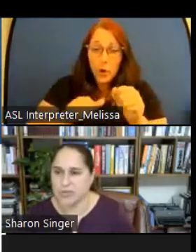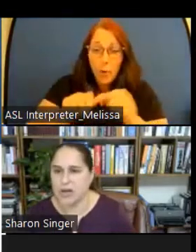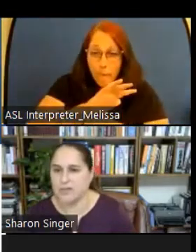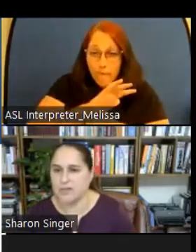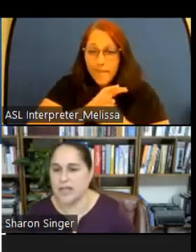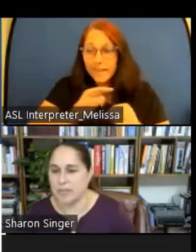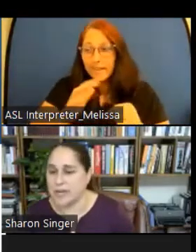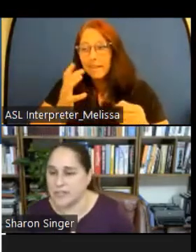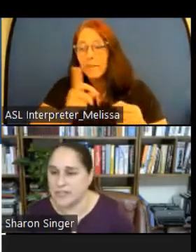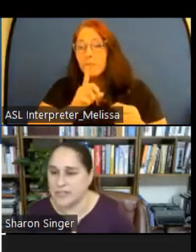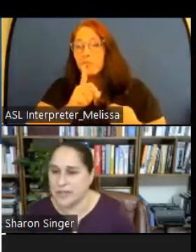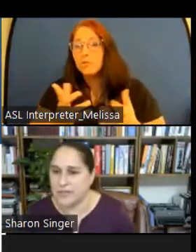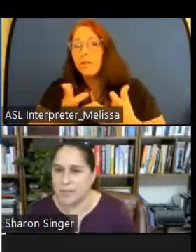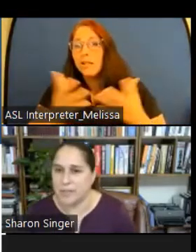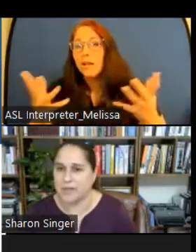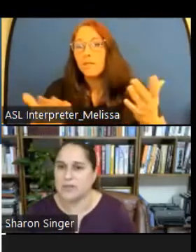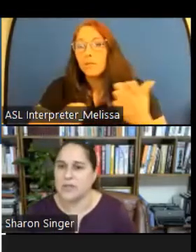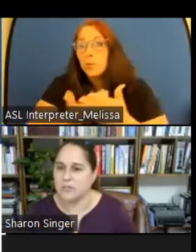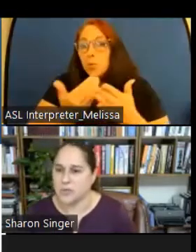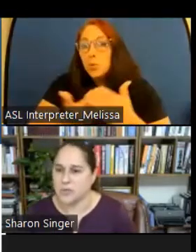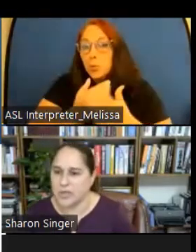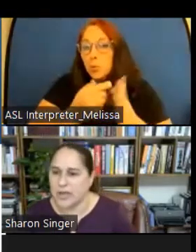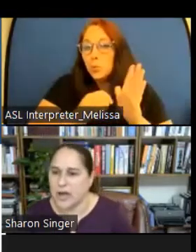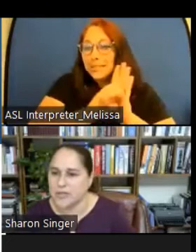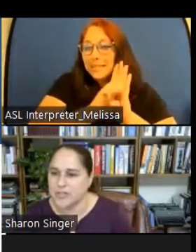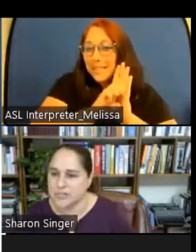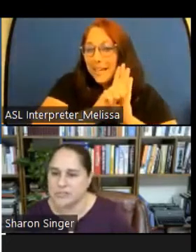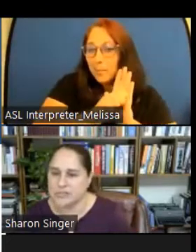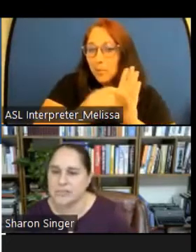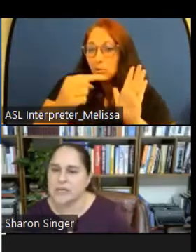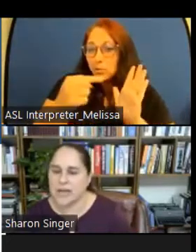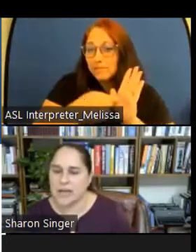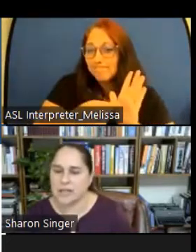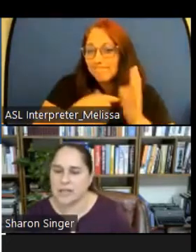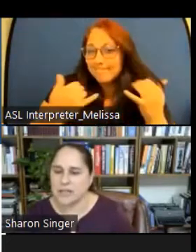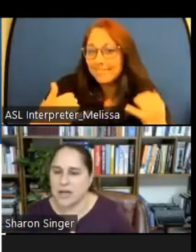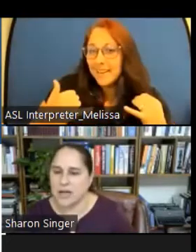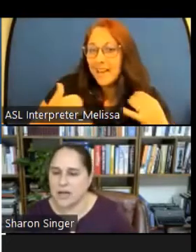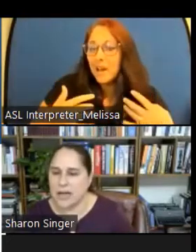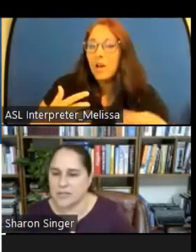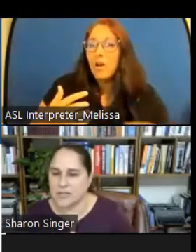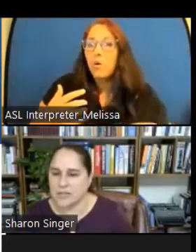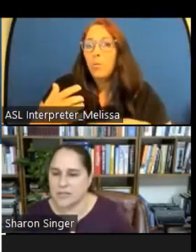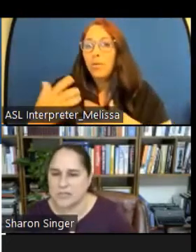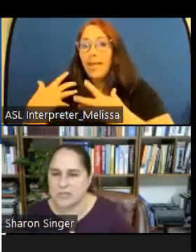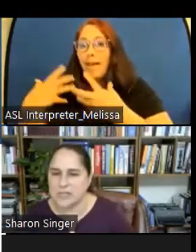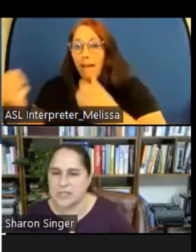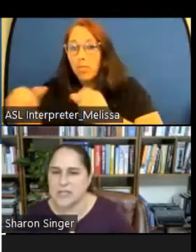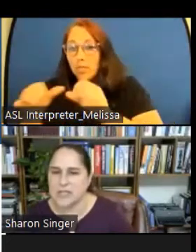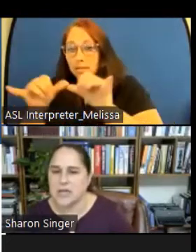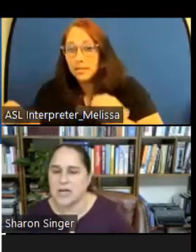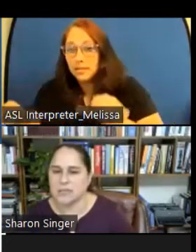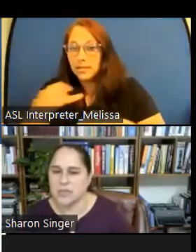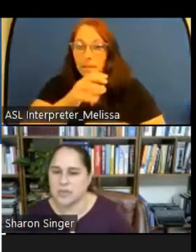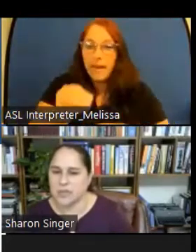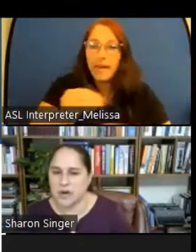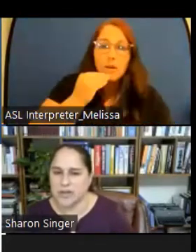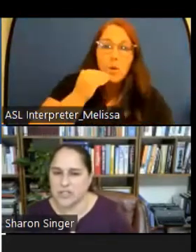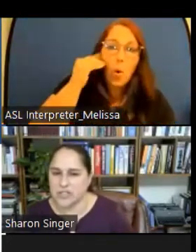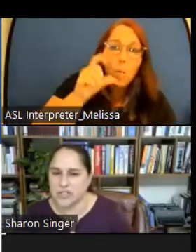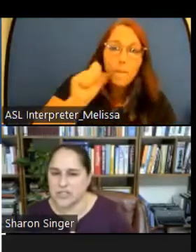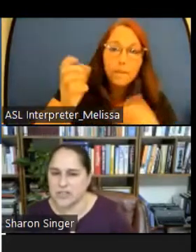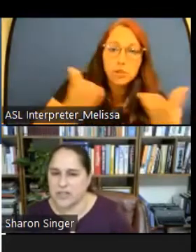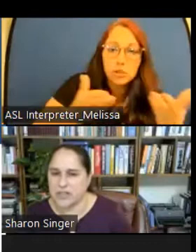examples of collaboration that have happened between the health system and housing and homelessness. So